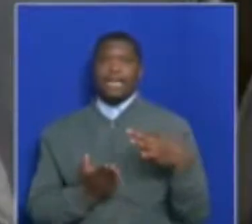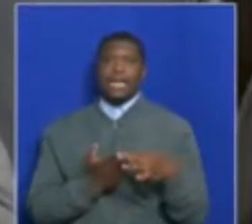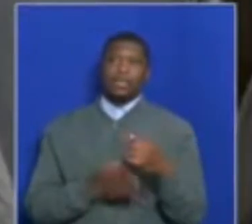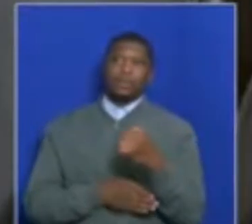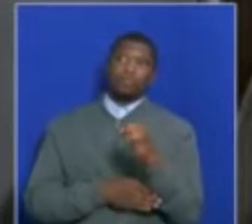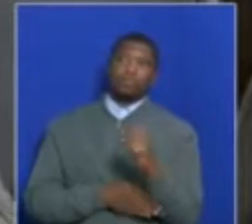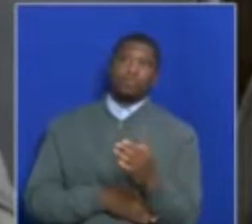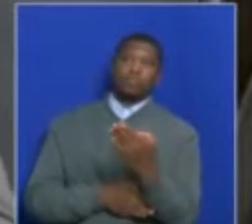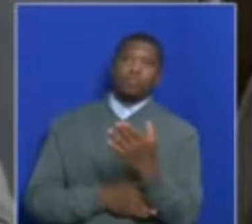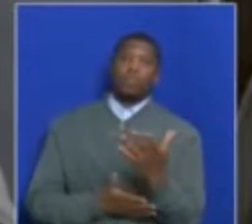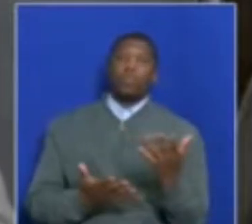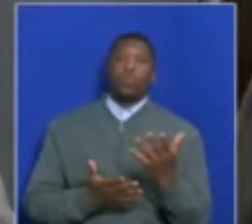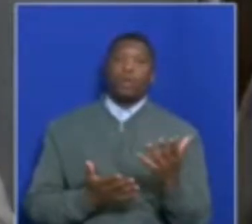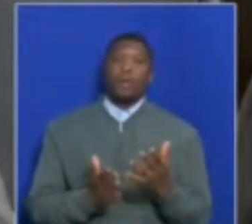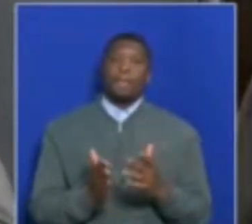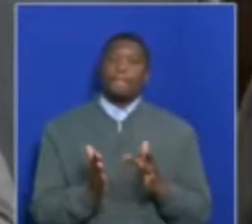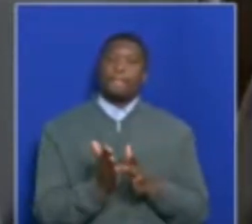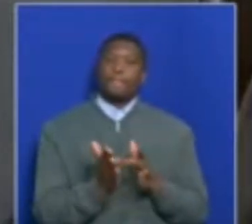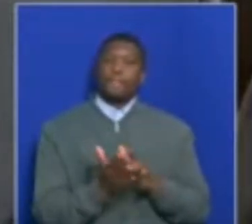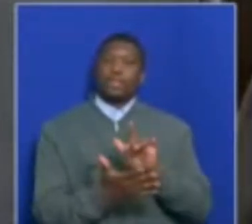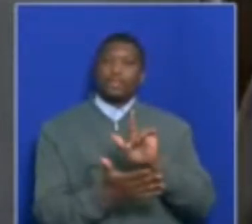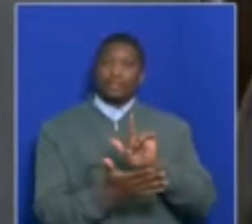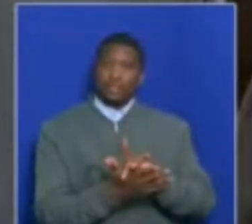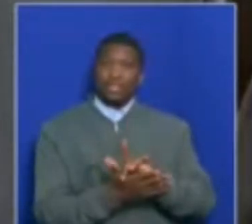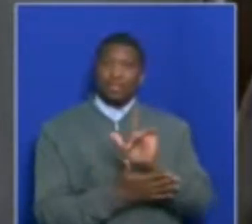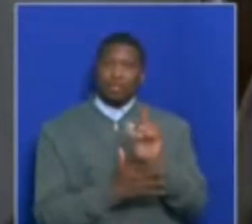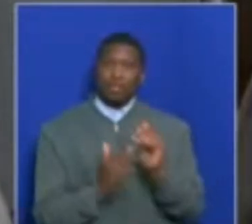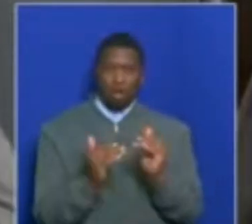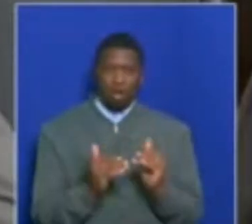17, paragraph 18.